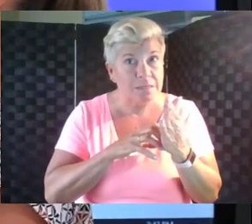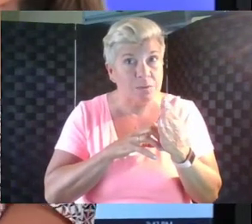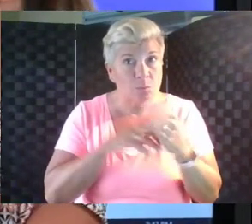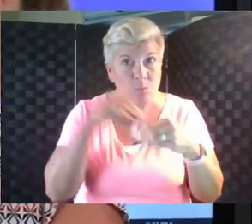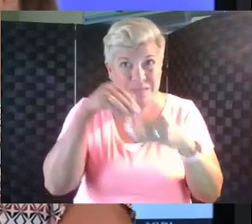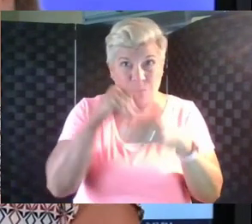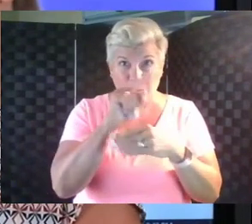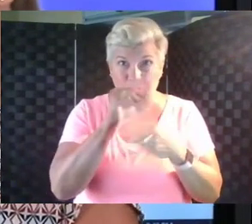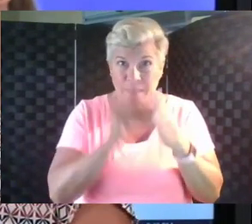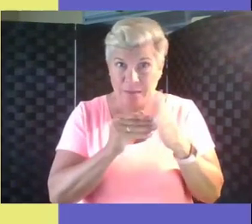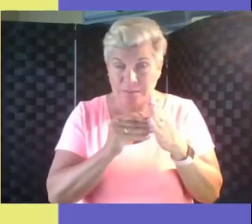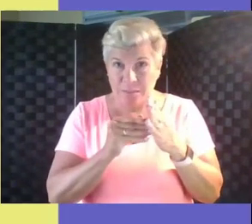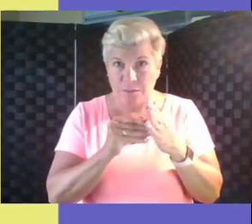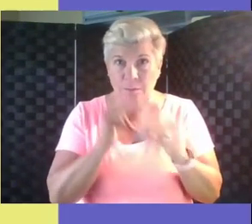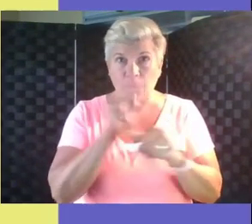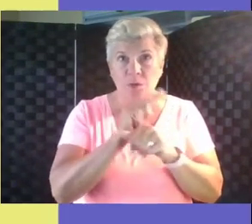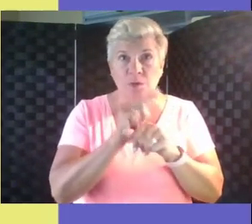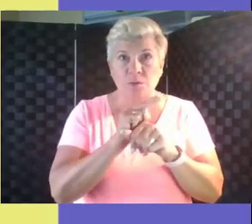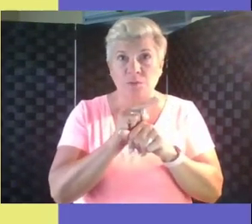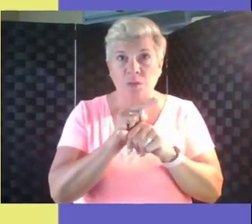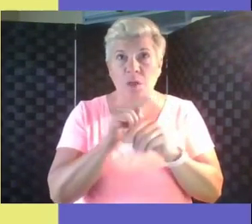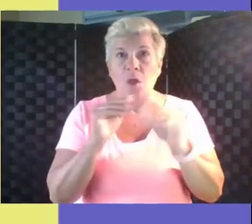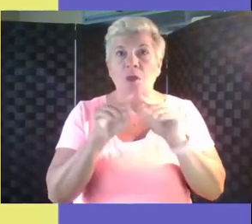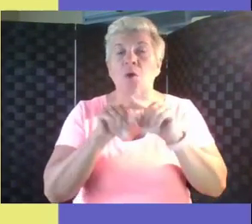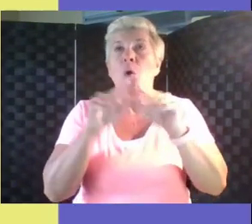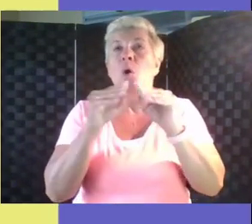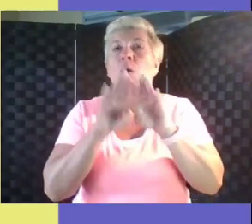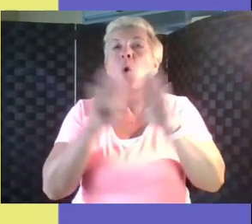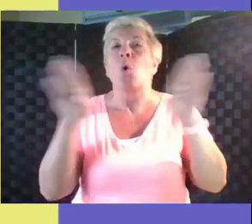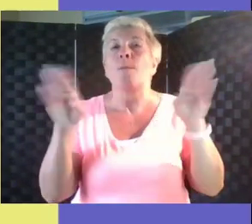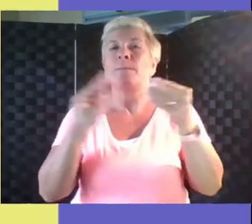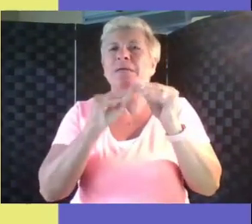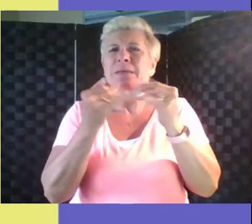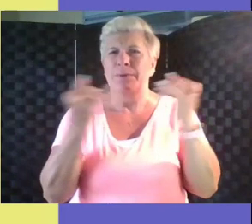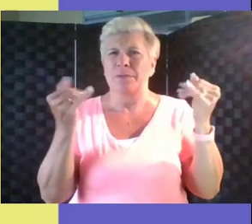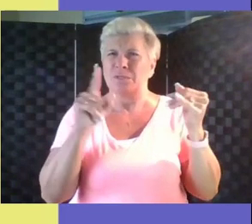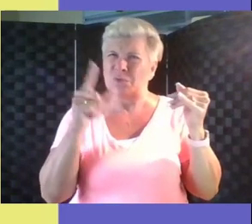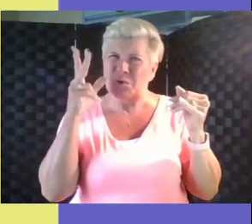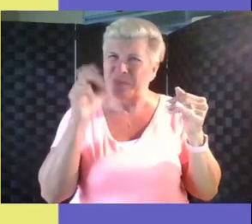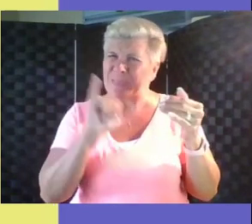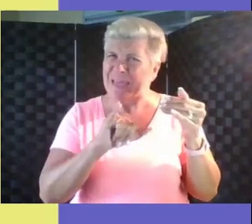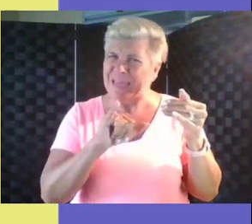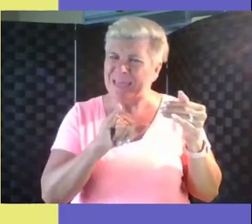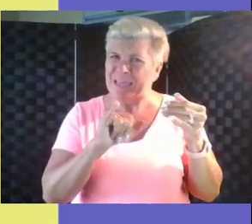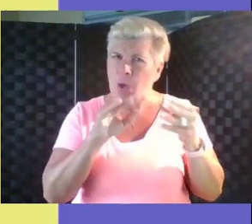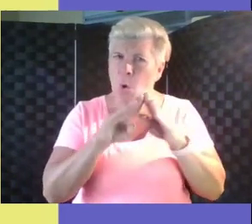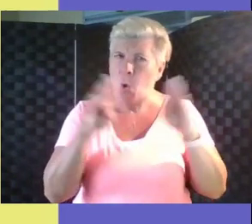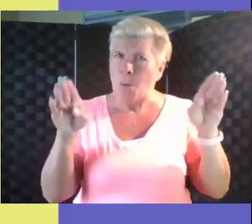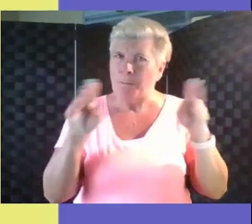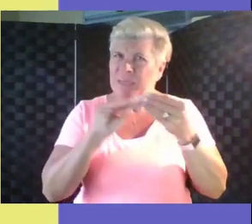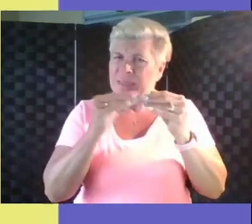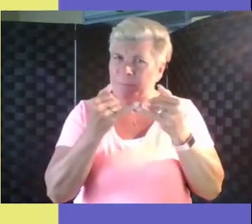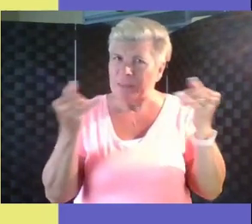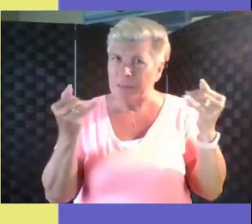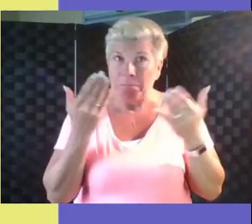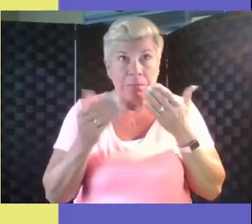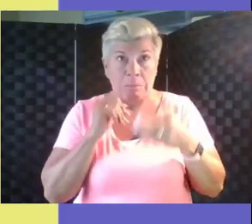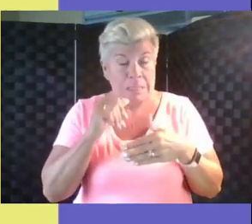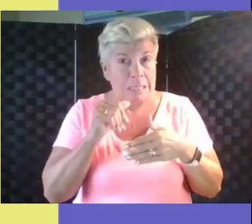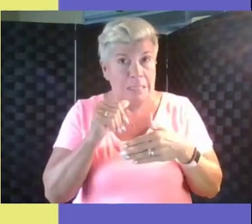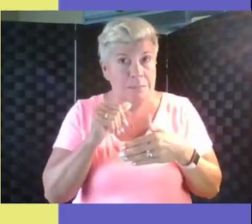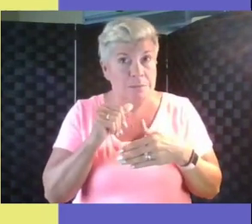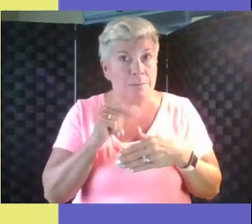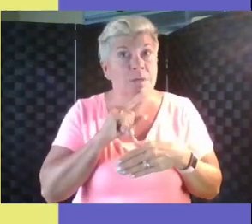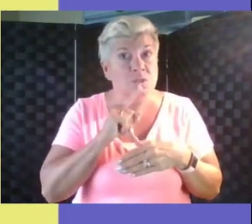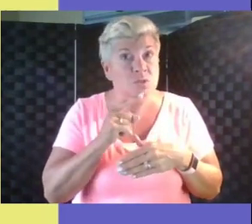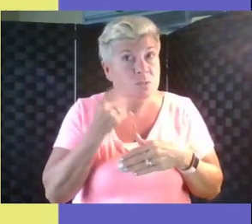1,000, but this time we're going to use an open number line. Have you ever heard of an open number line before? You may not have, but I bet